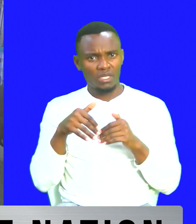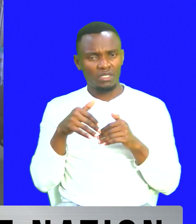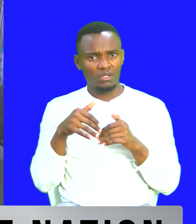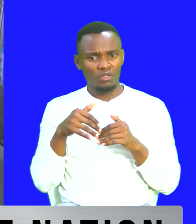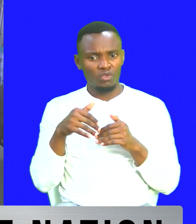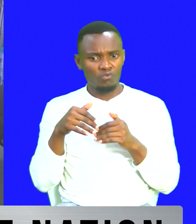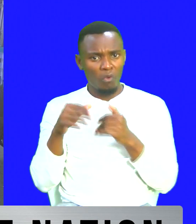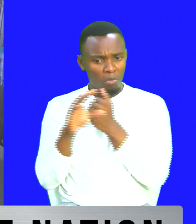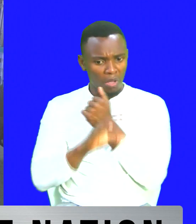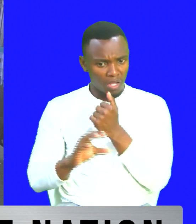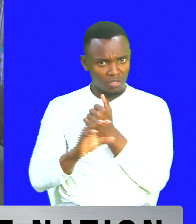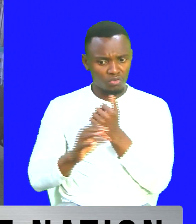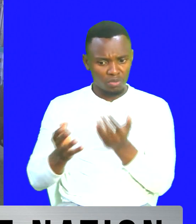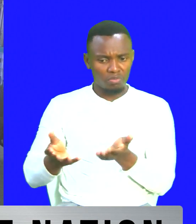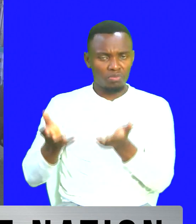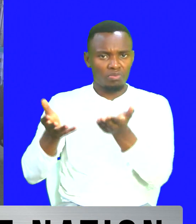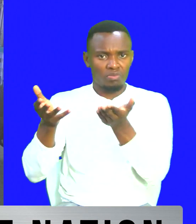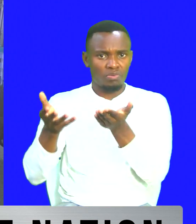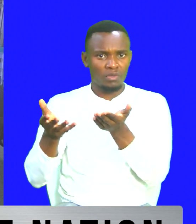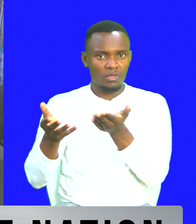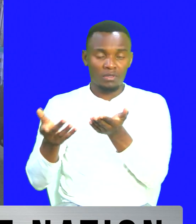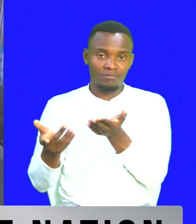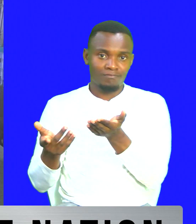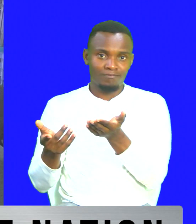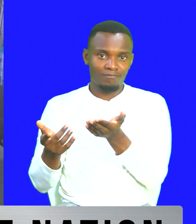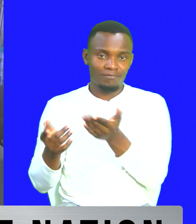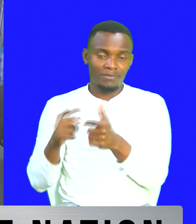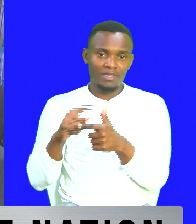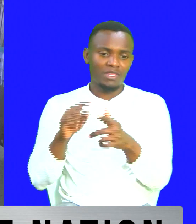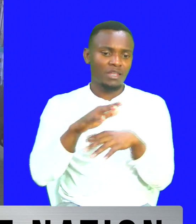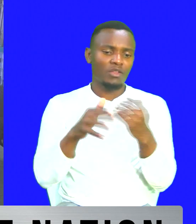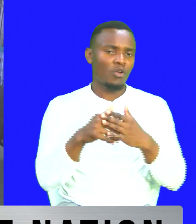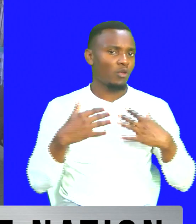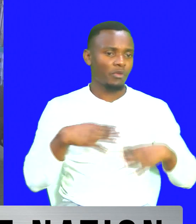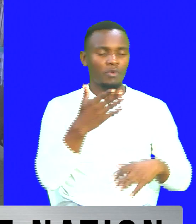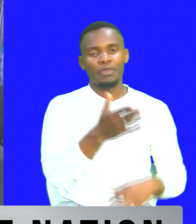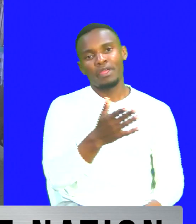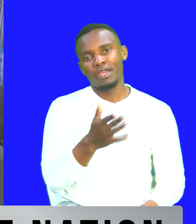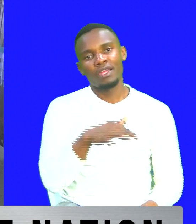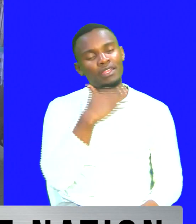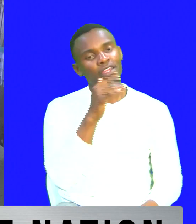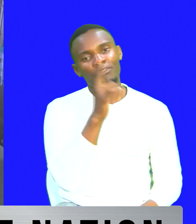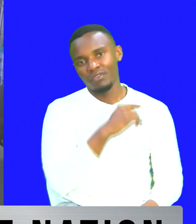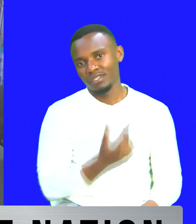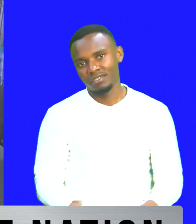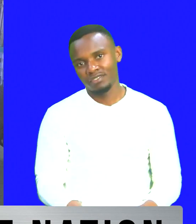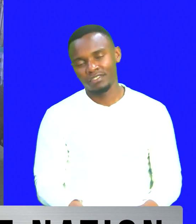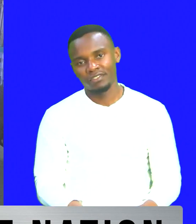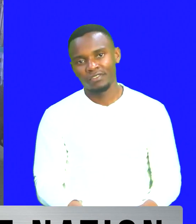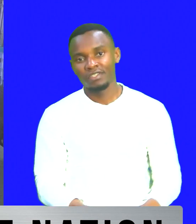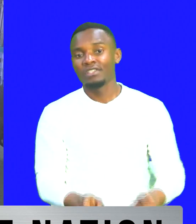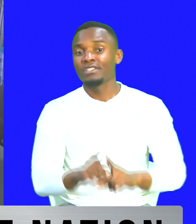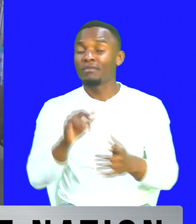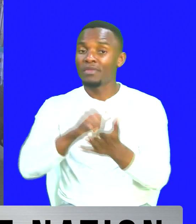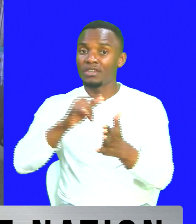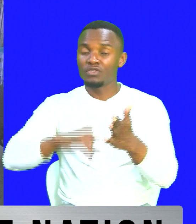you're waiting to be stable, by the time you are going, everyone will be dead. Peace will have prevailed. Yeah, and that's the same case that is happening